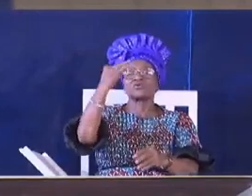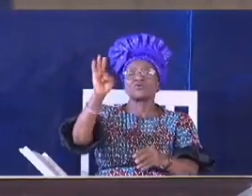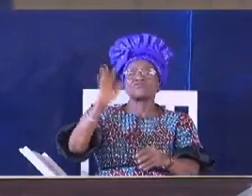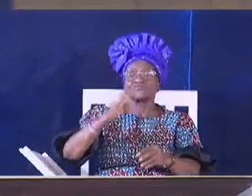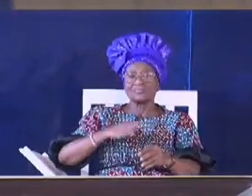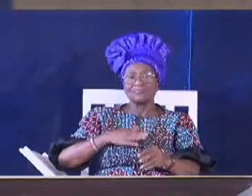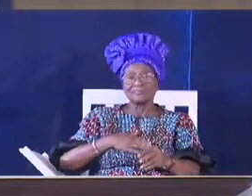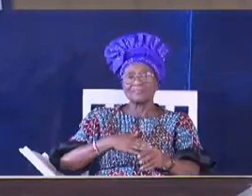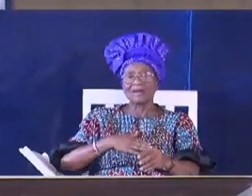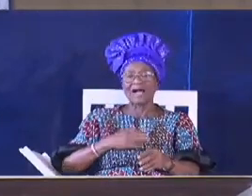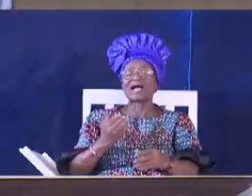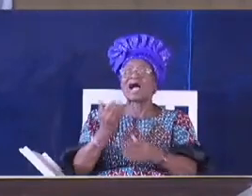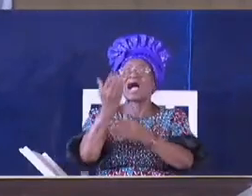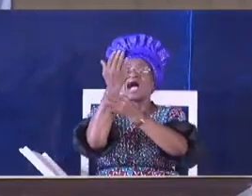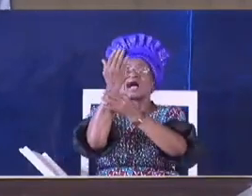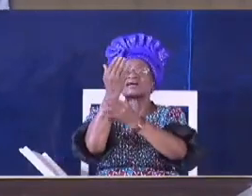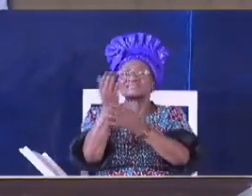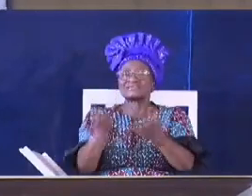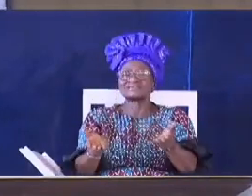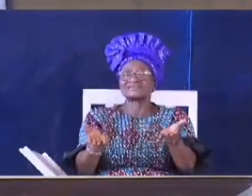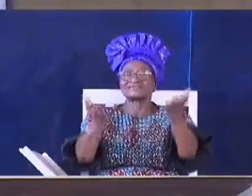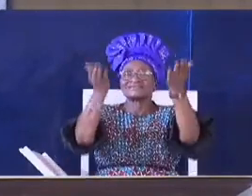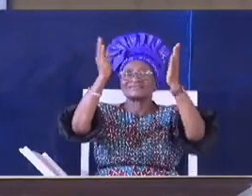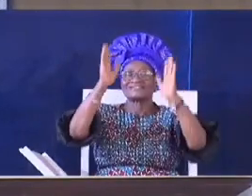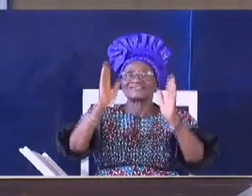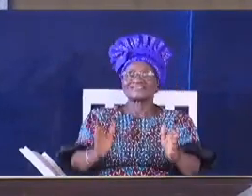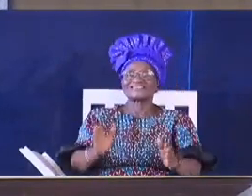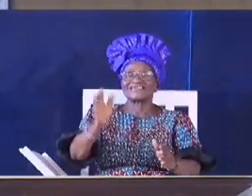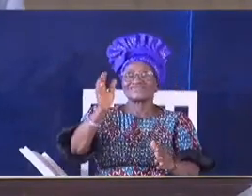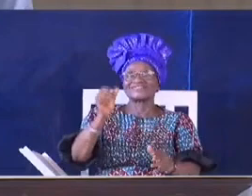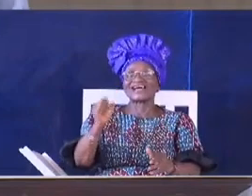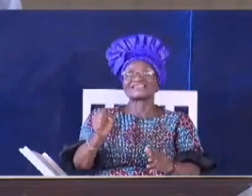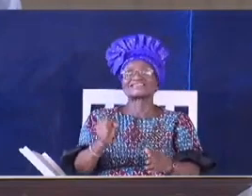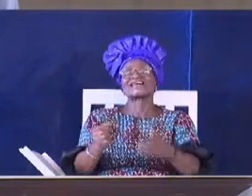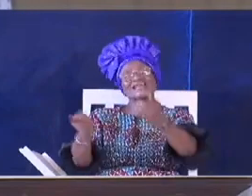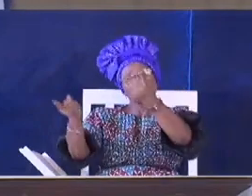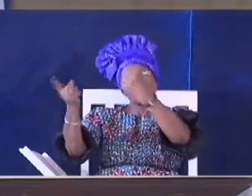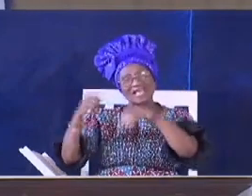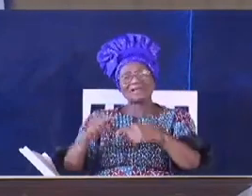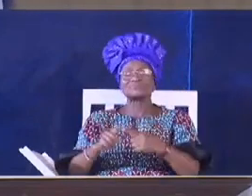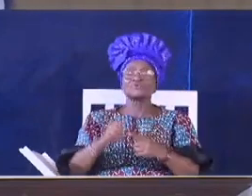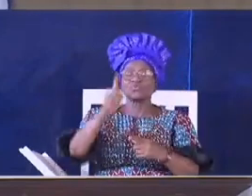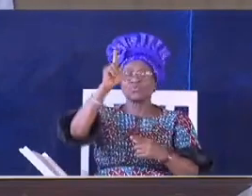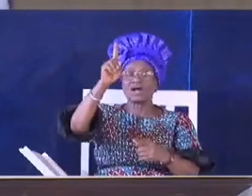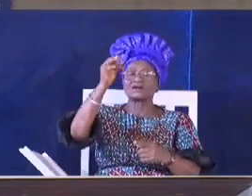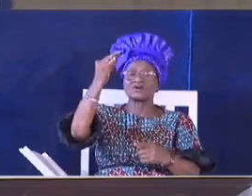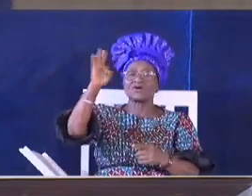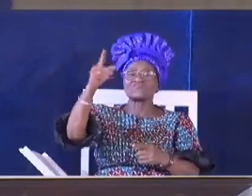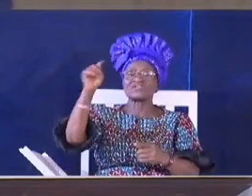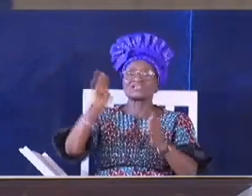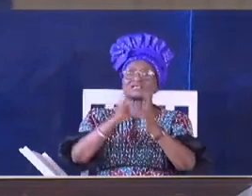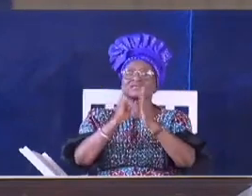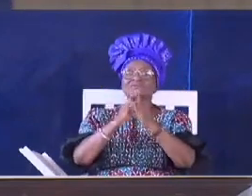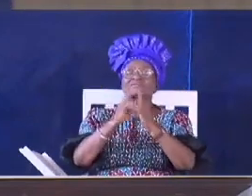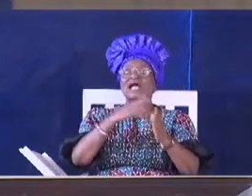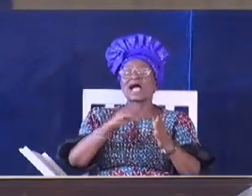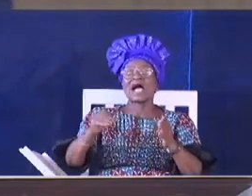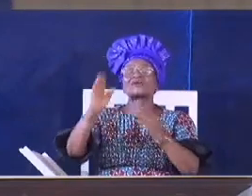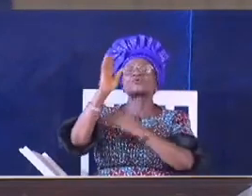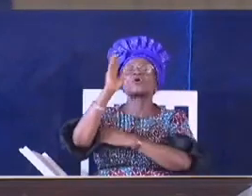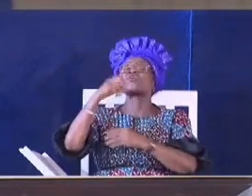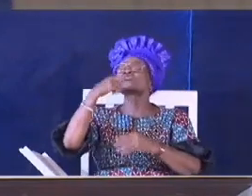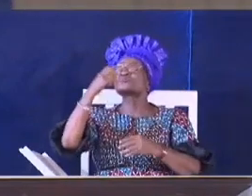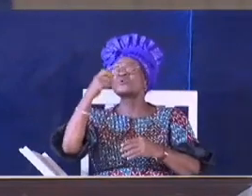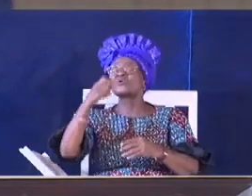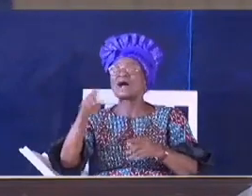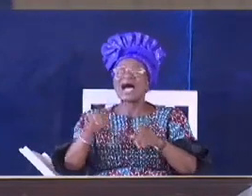hand lifters, if we'll use that title, came to one of the meetings, and the Lord God spoke as he's